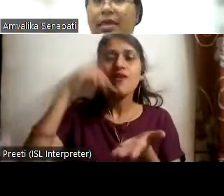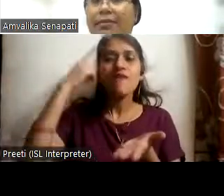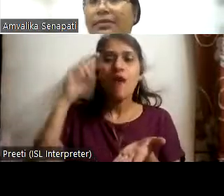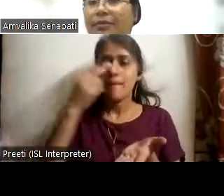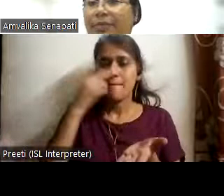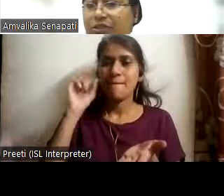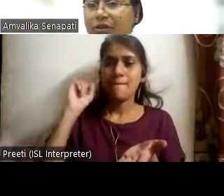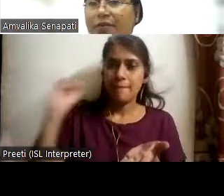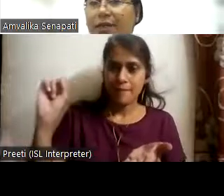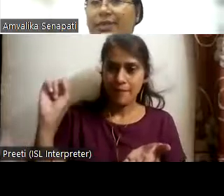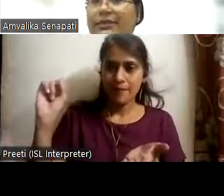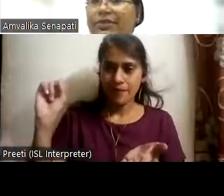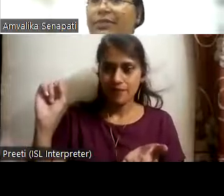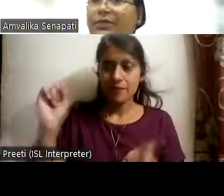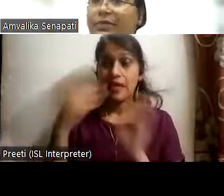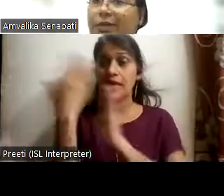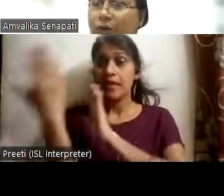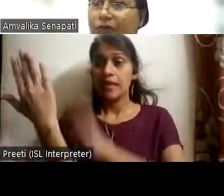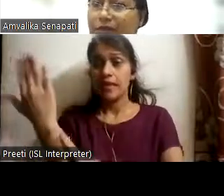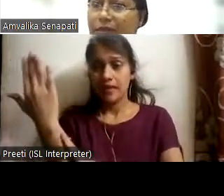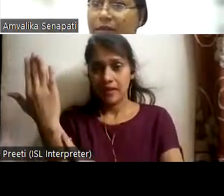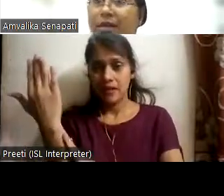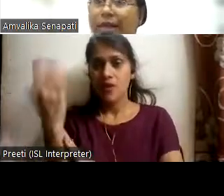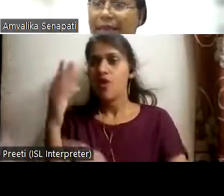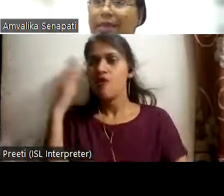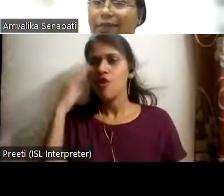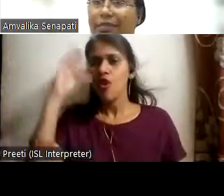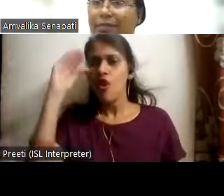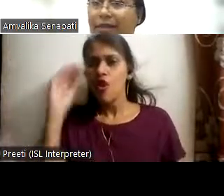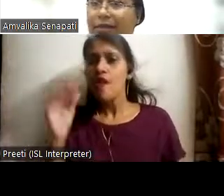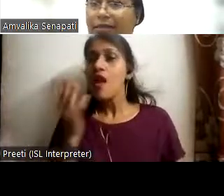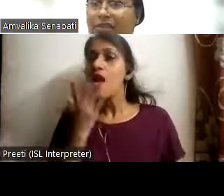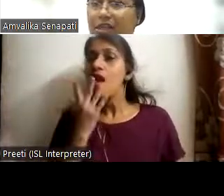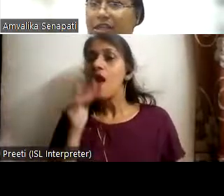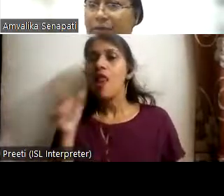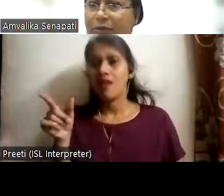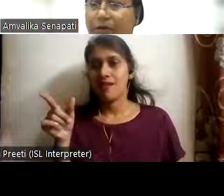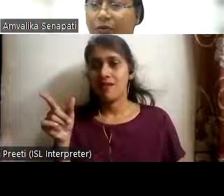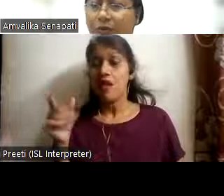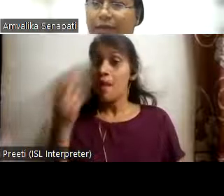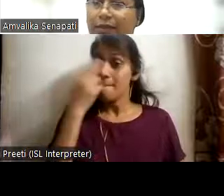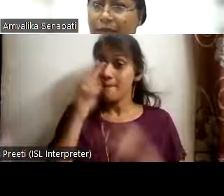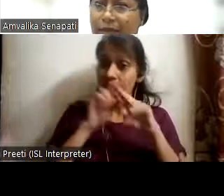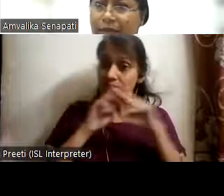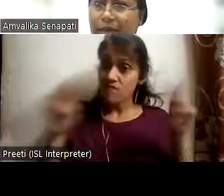blindness. But the picture on the right is for somebody with low vision. Again, it will demarcate the change between road and footpath,